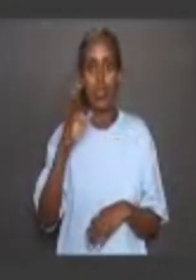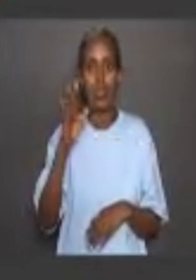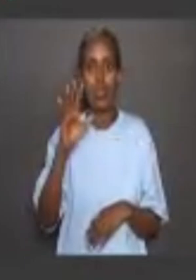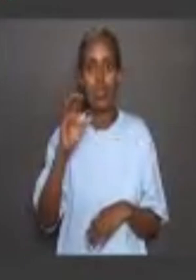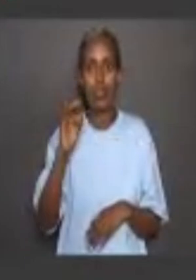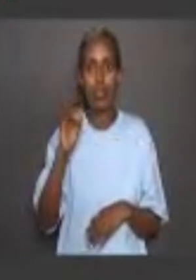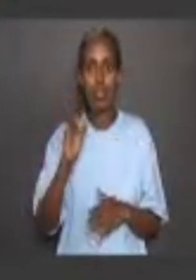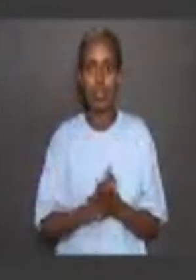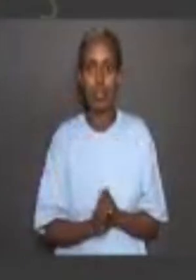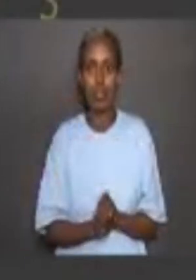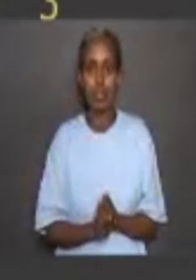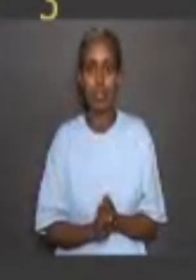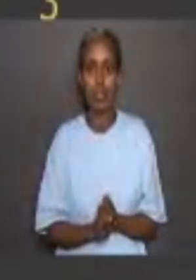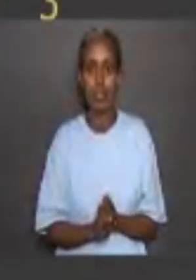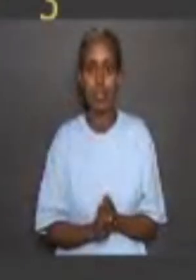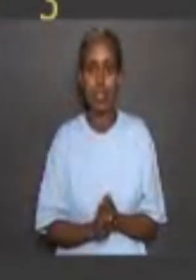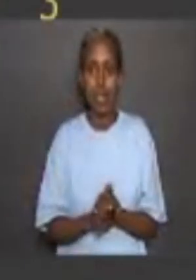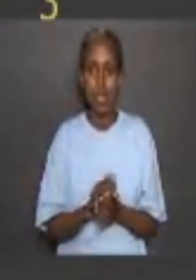150.